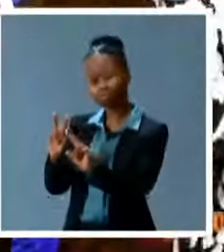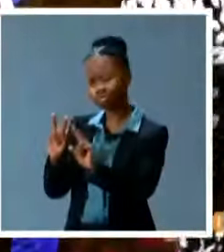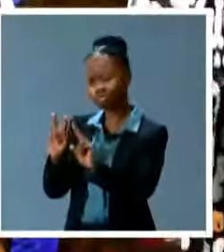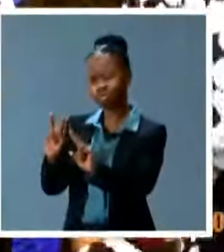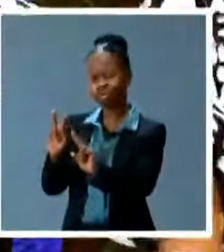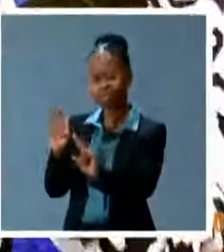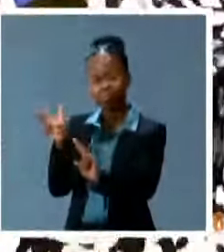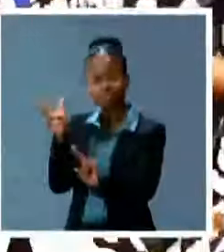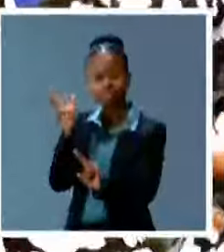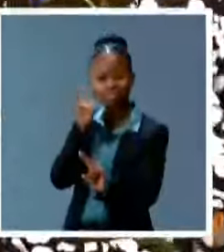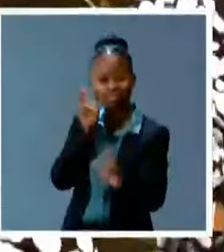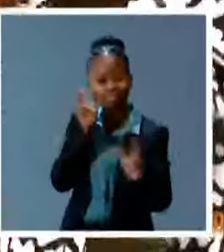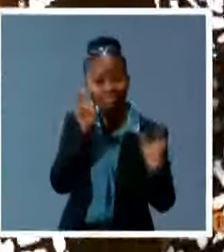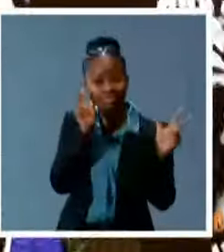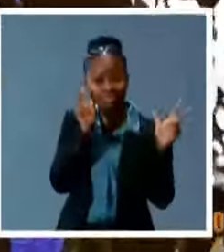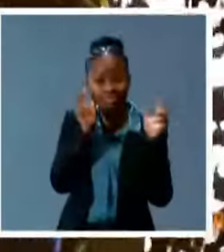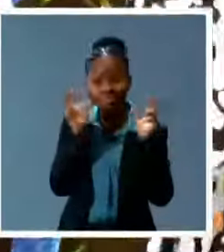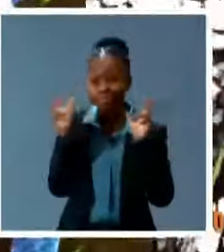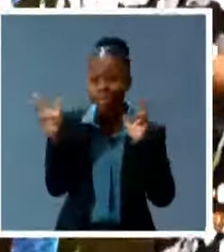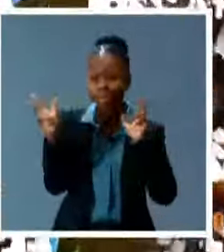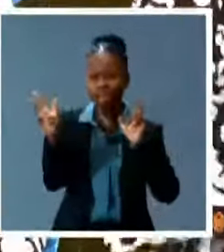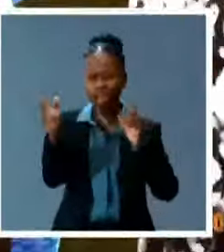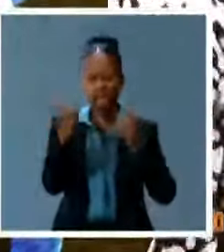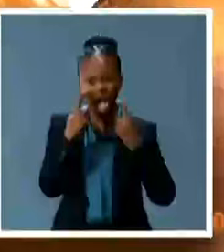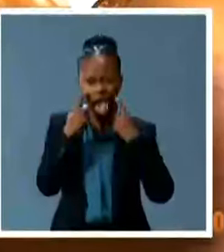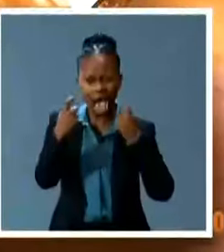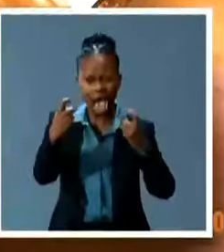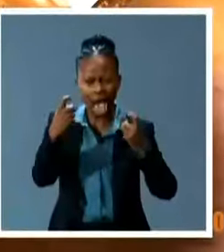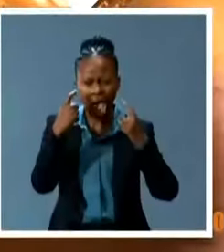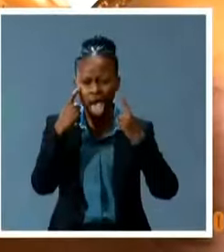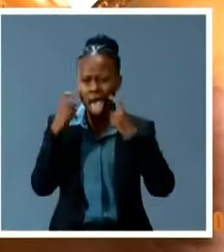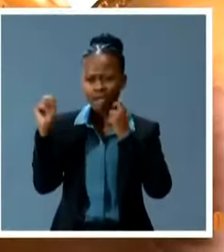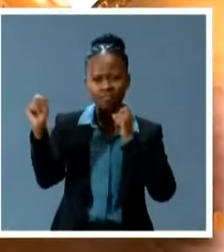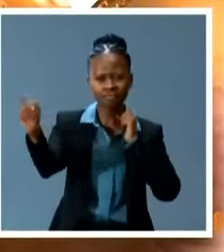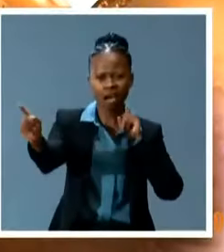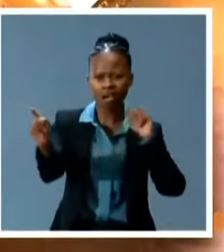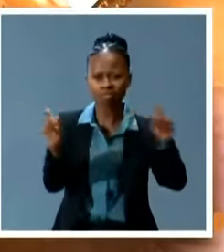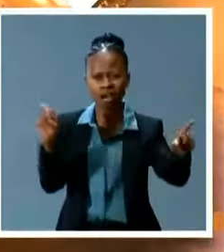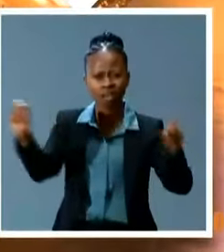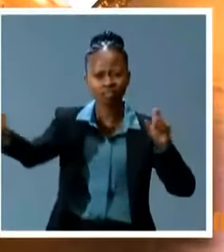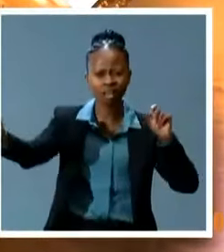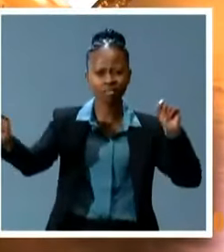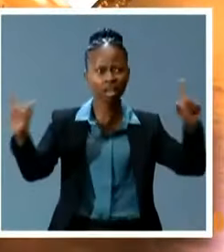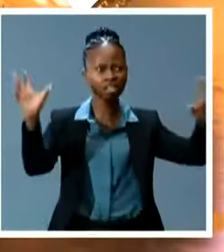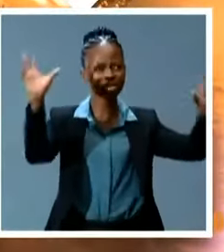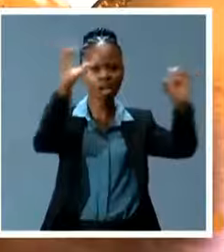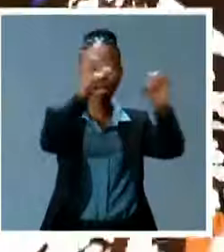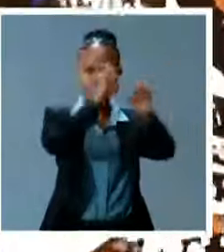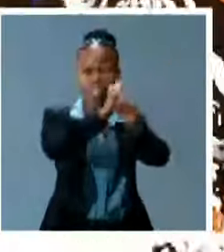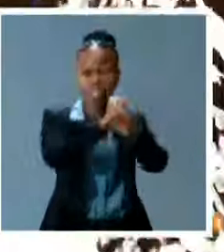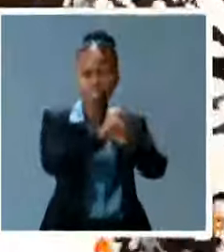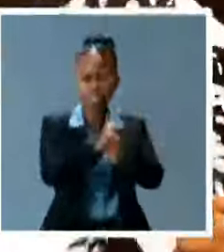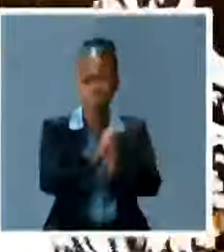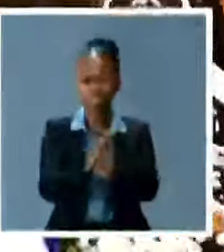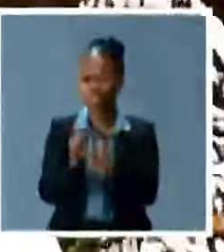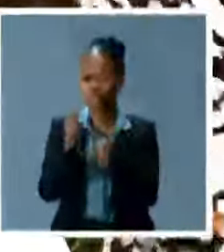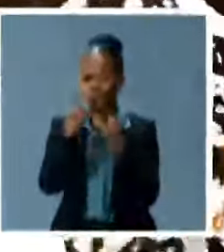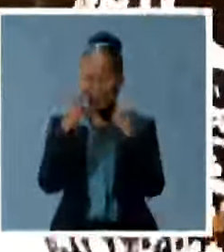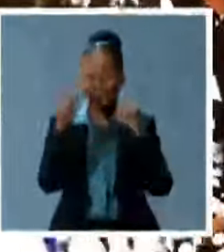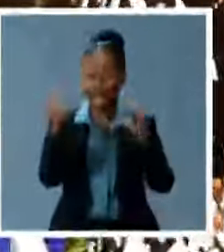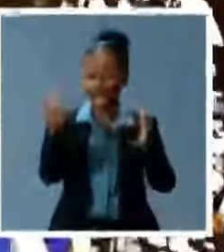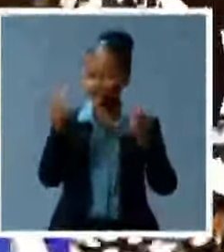tonight. I hear the sound of distant crying, the darkness multiplying, the weary